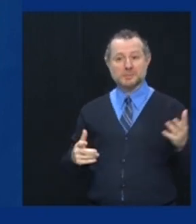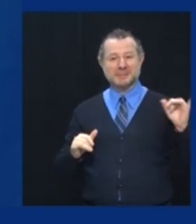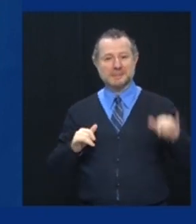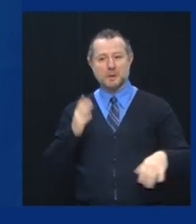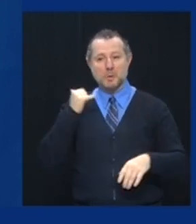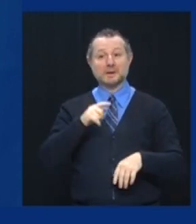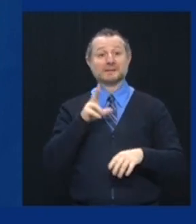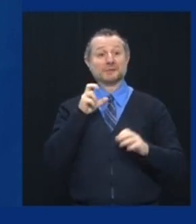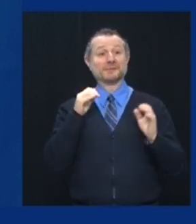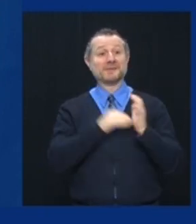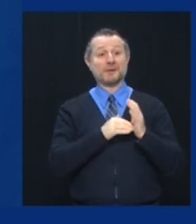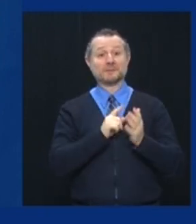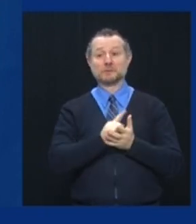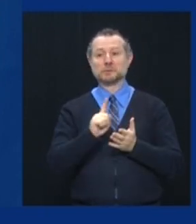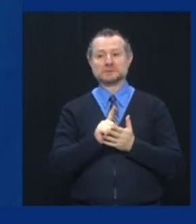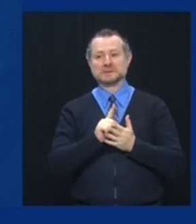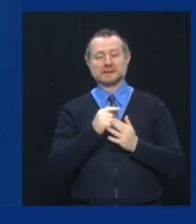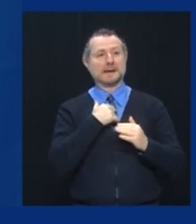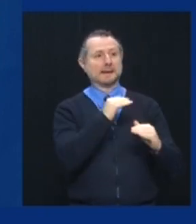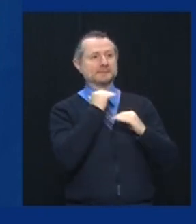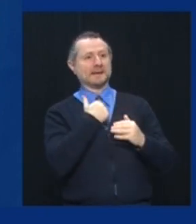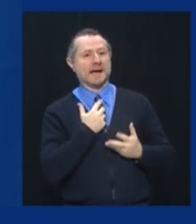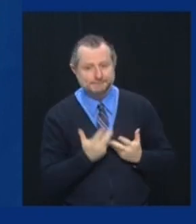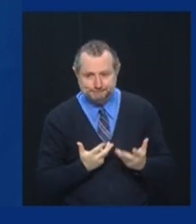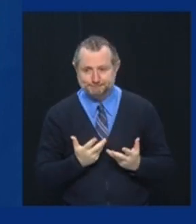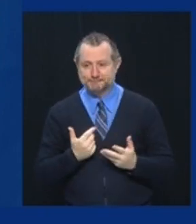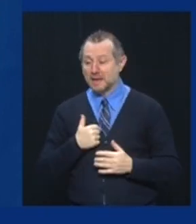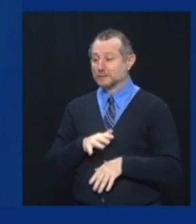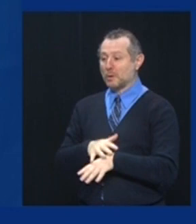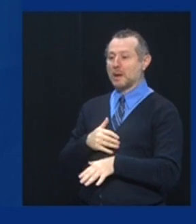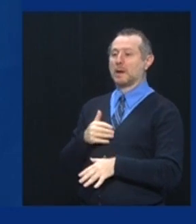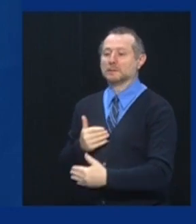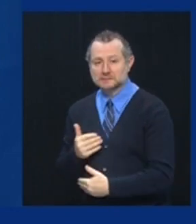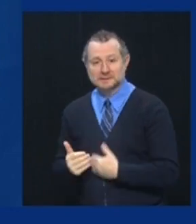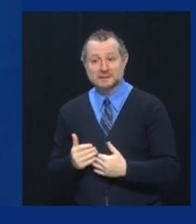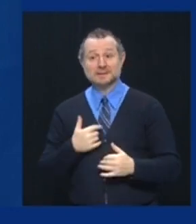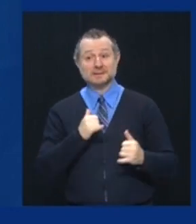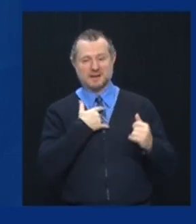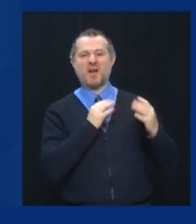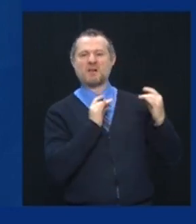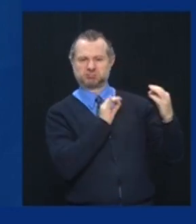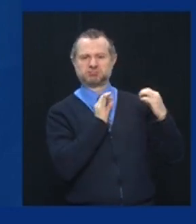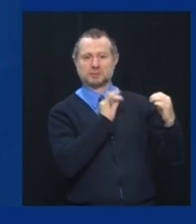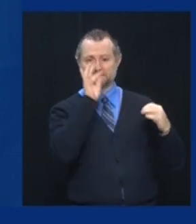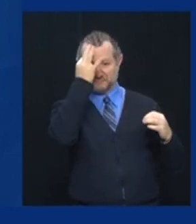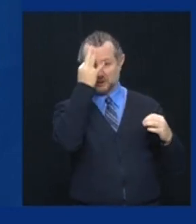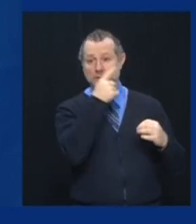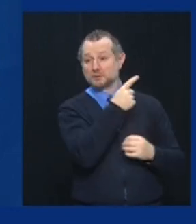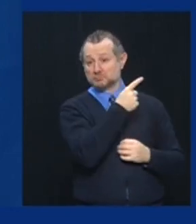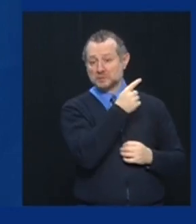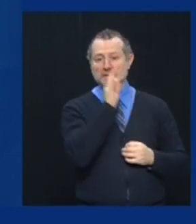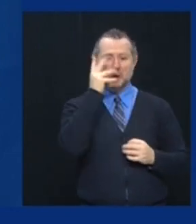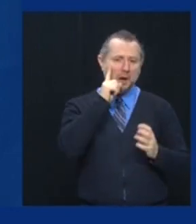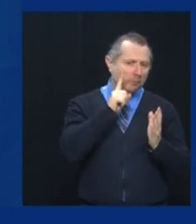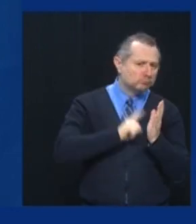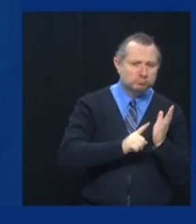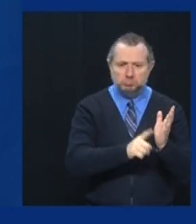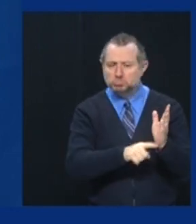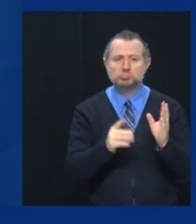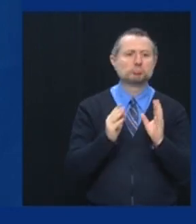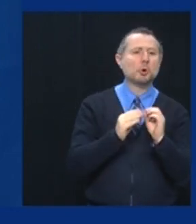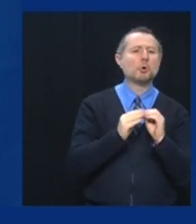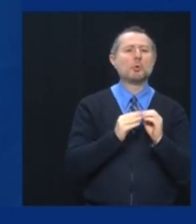I've been talking to the federal government about this. There are possibilities that they're working on. You can acquire more Pfizer